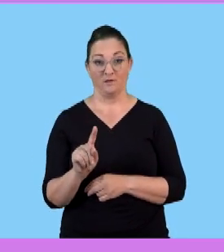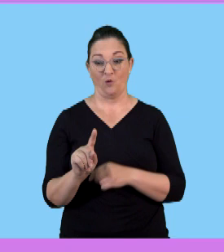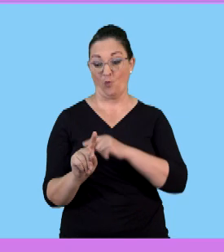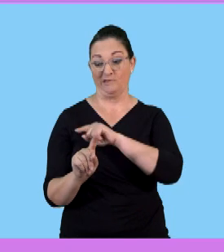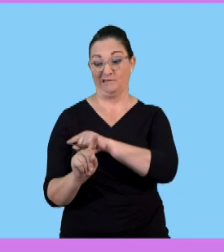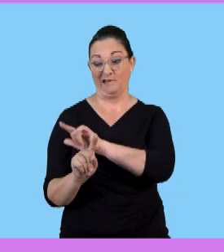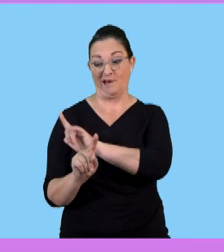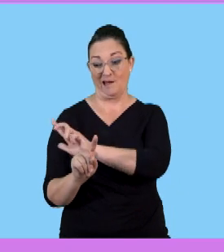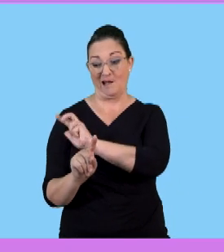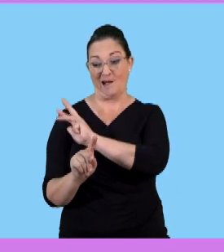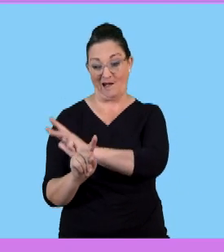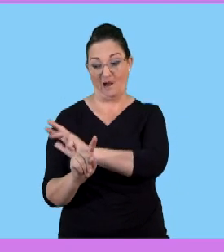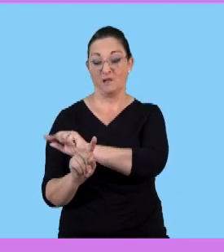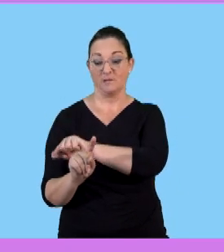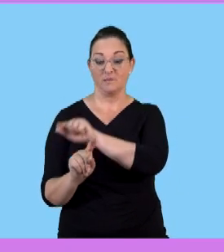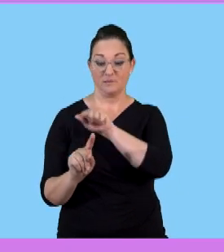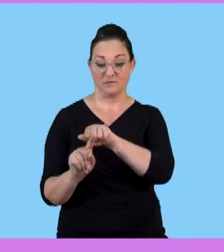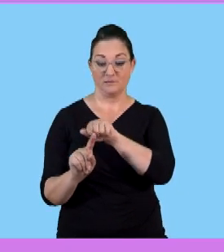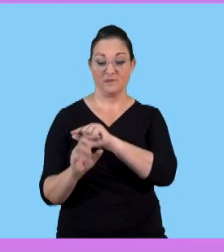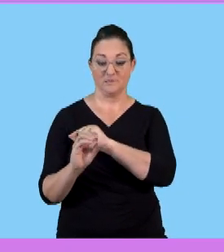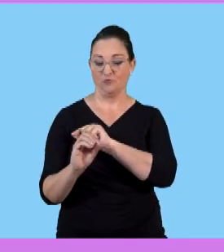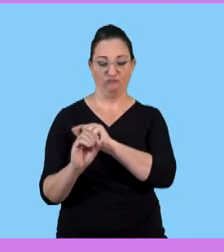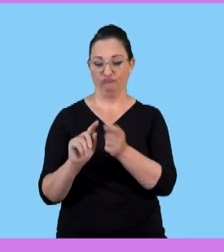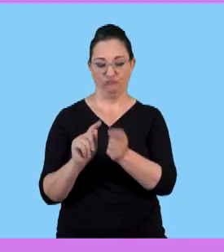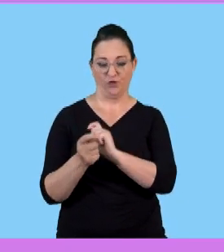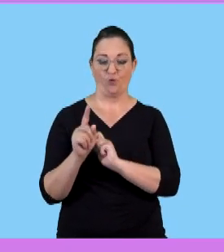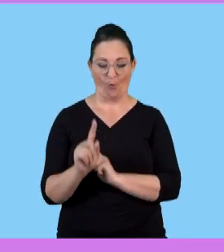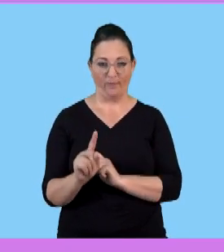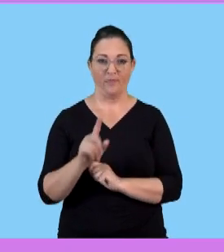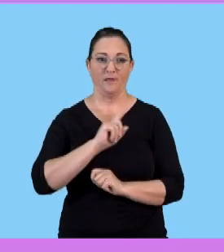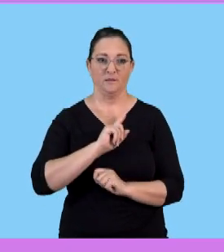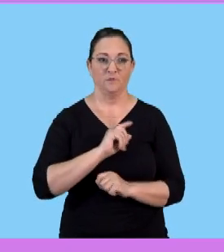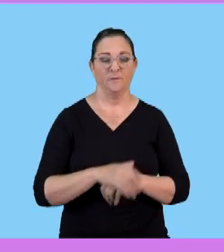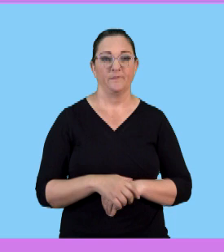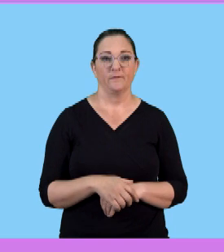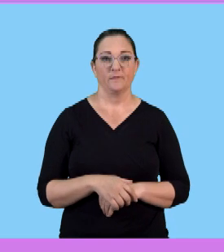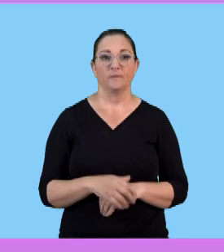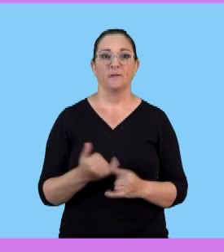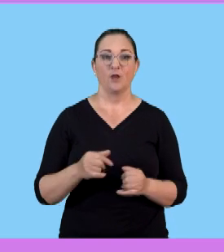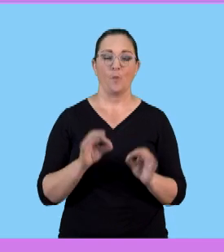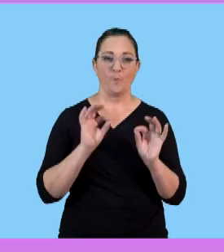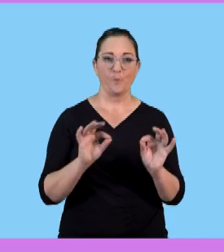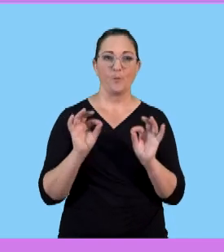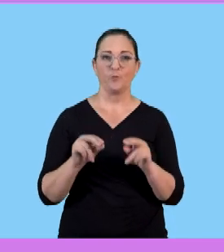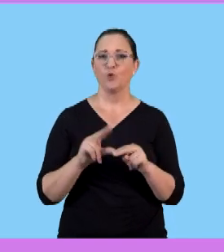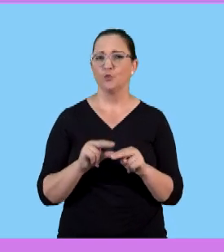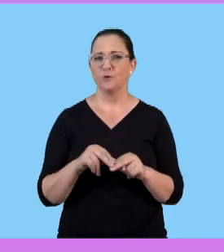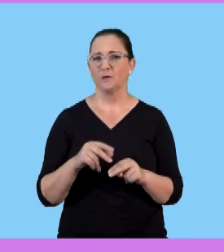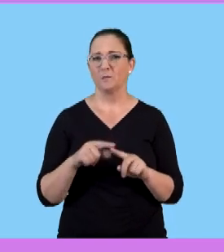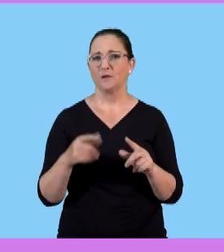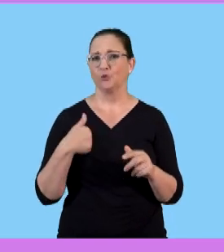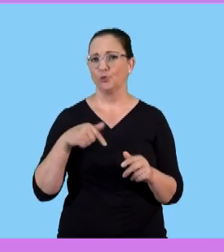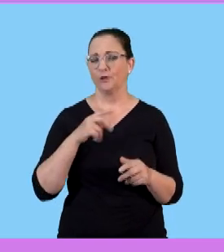24,61. I looked at that 9, right? So that 0 become a 1. And remember, I said correct unit. What are